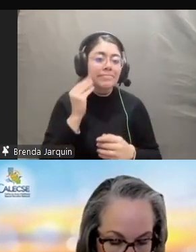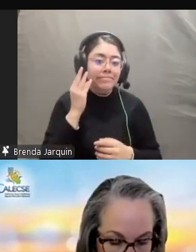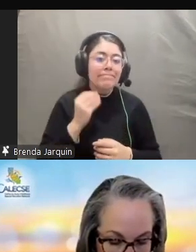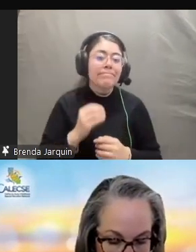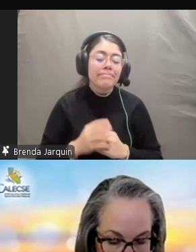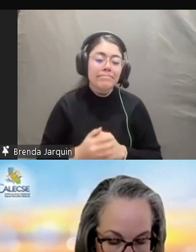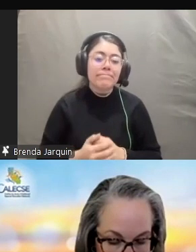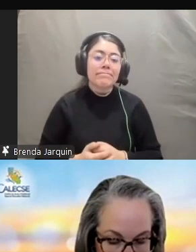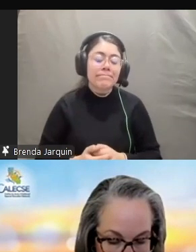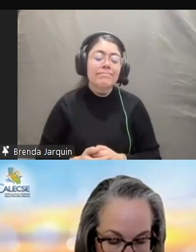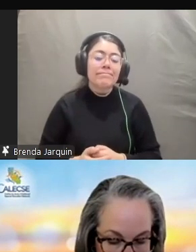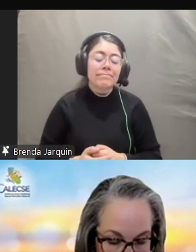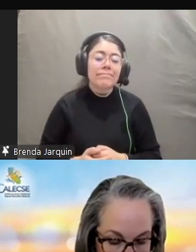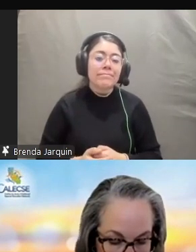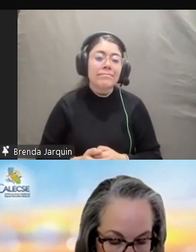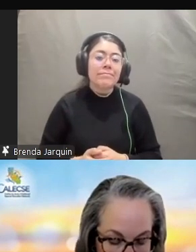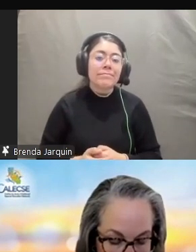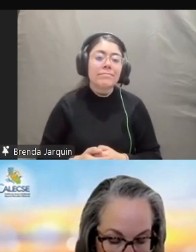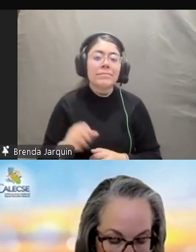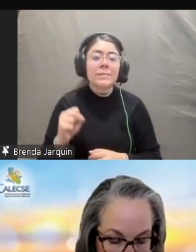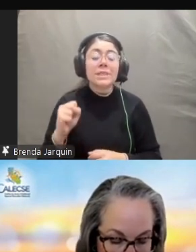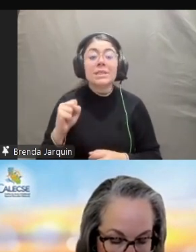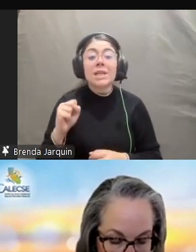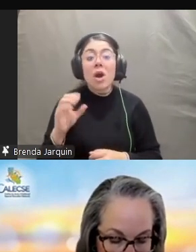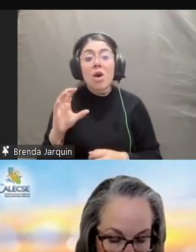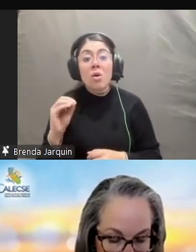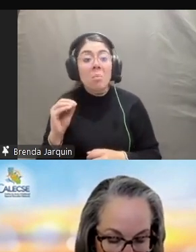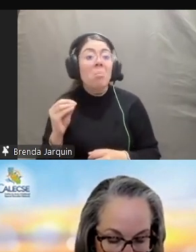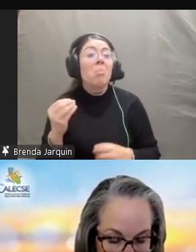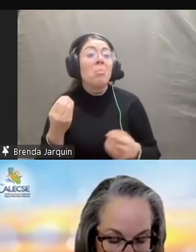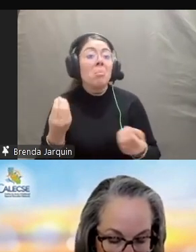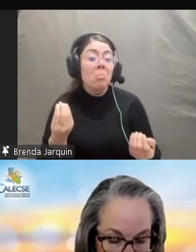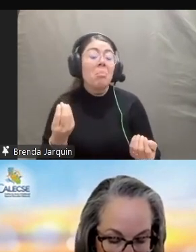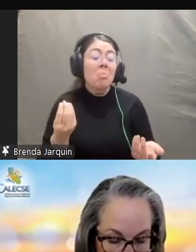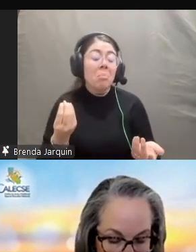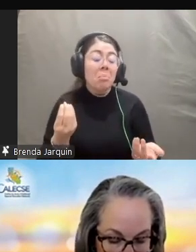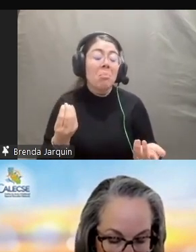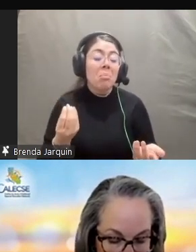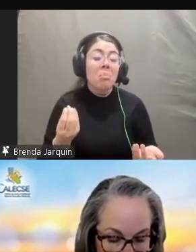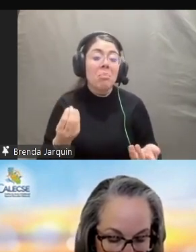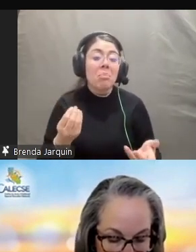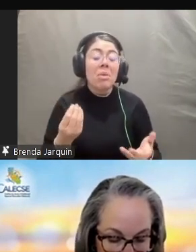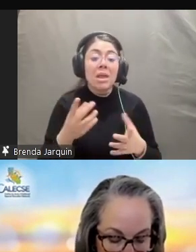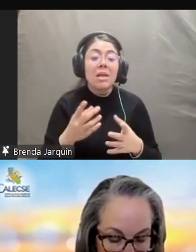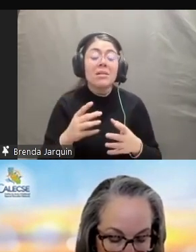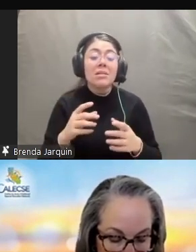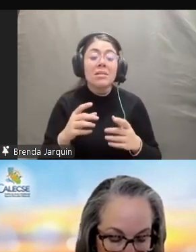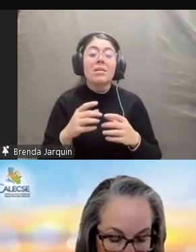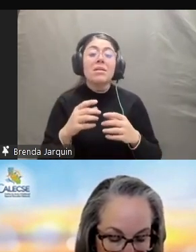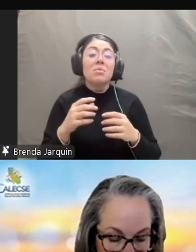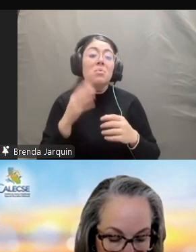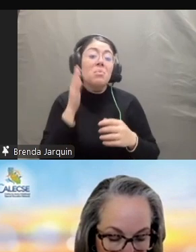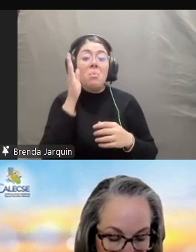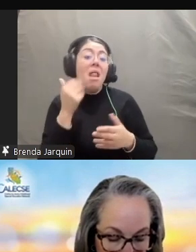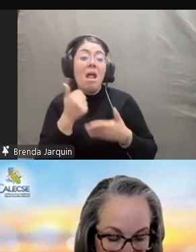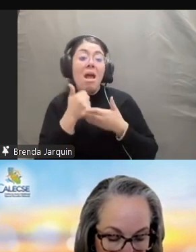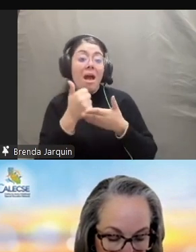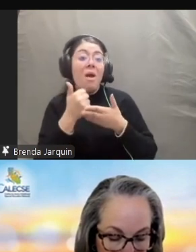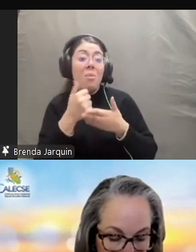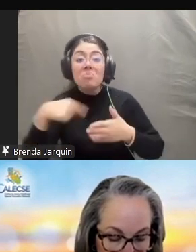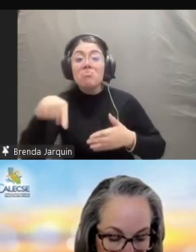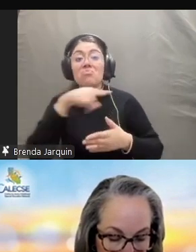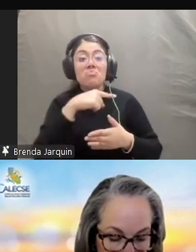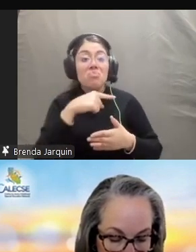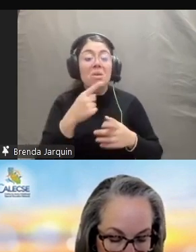whole process is really good for all of your different reviews and activities and agreements. So on our flow